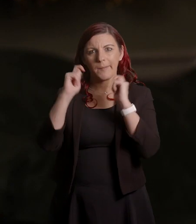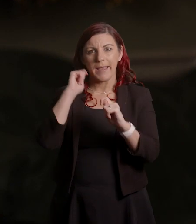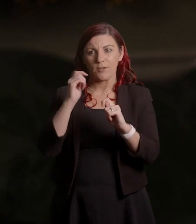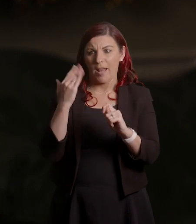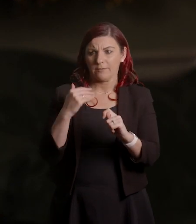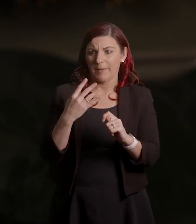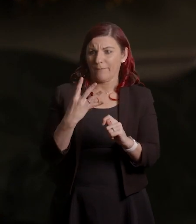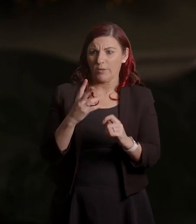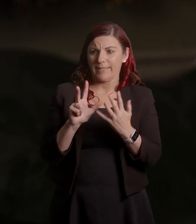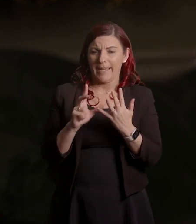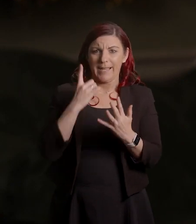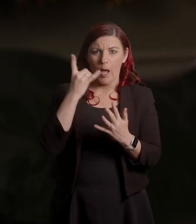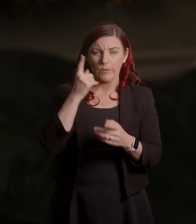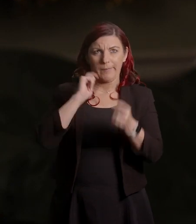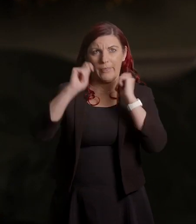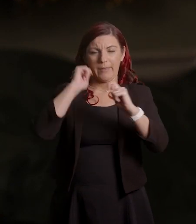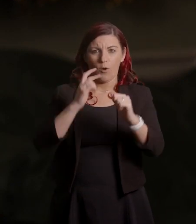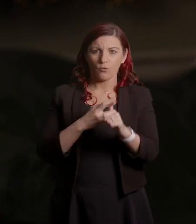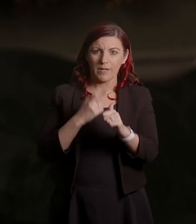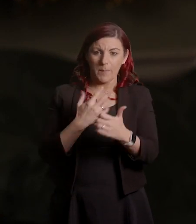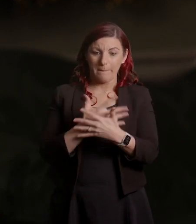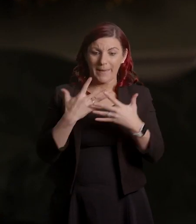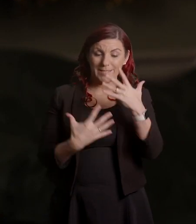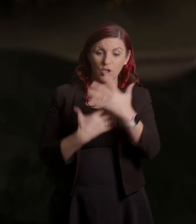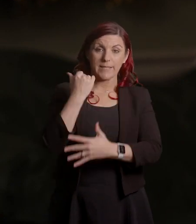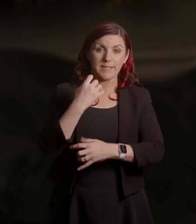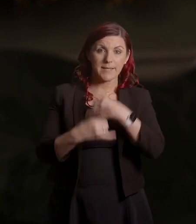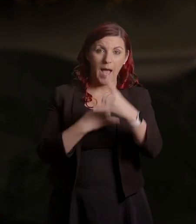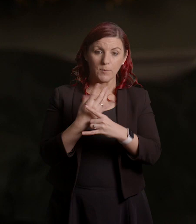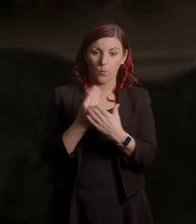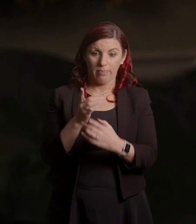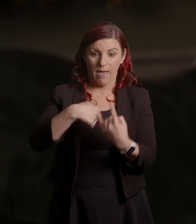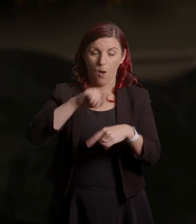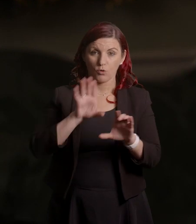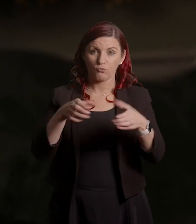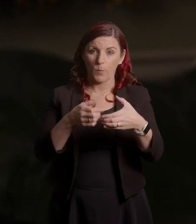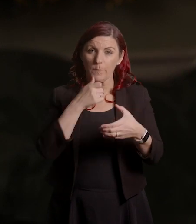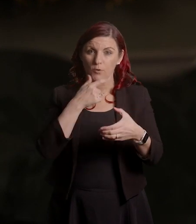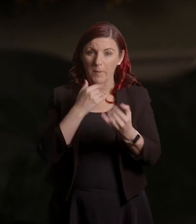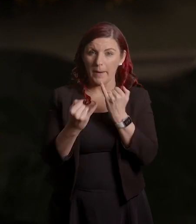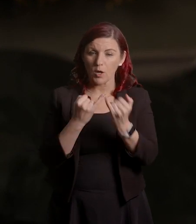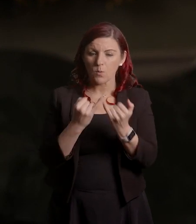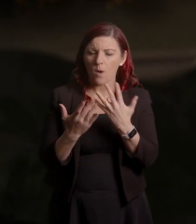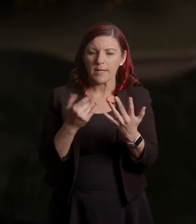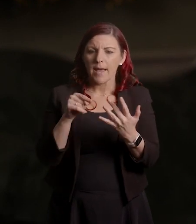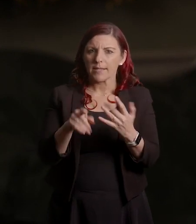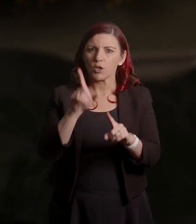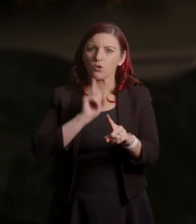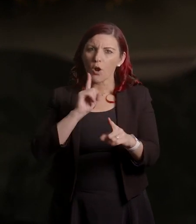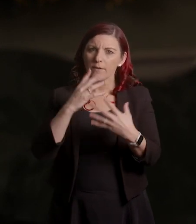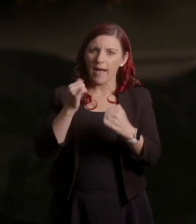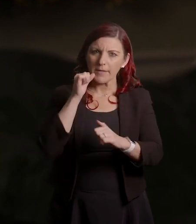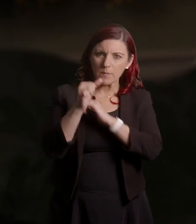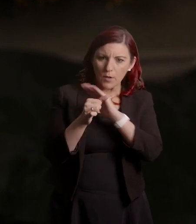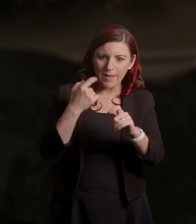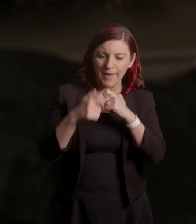even within the last 48 hours, probably the biggest success that's taken place in the group is that the girls who've had that experience